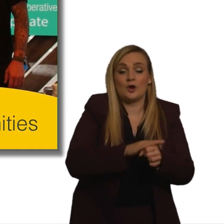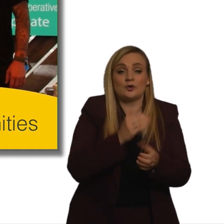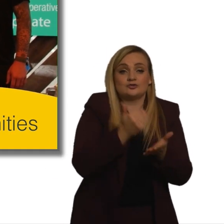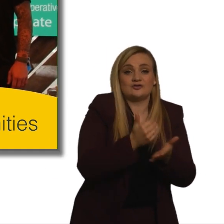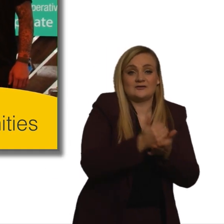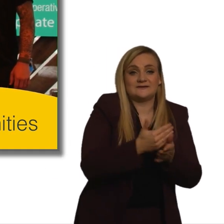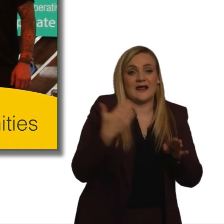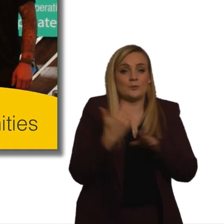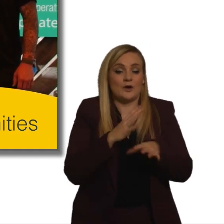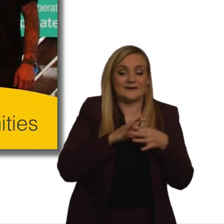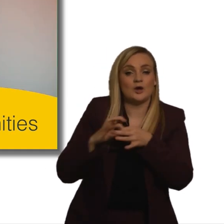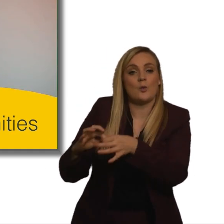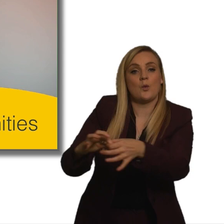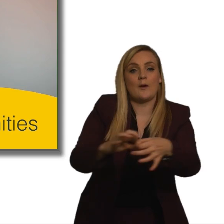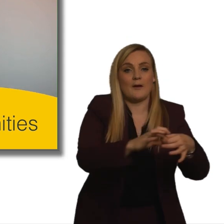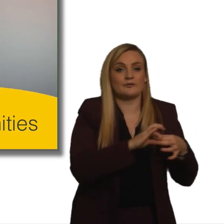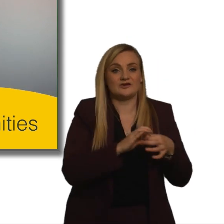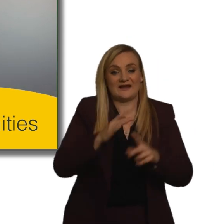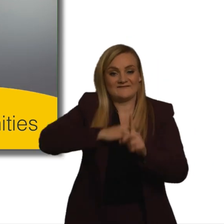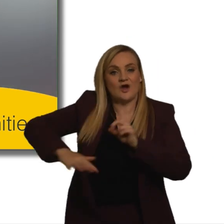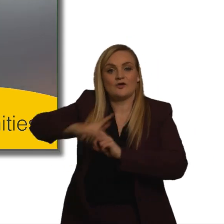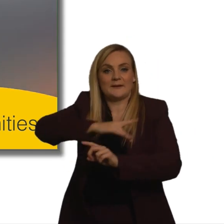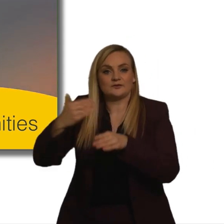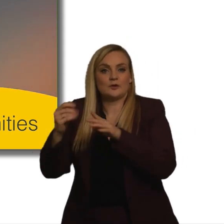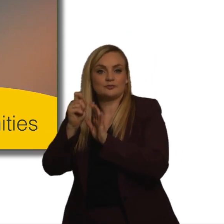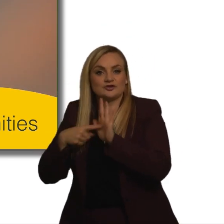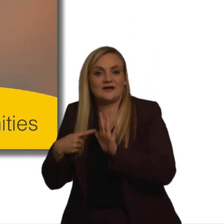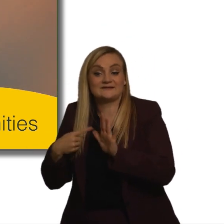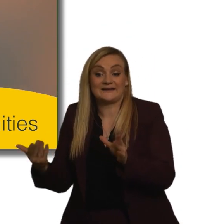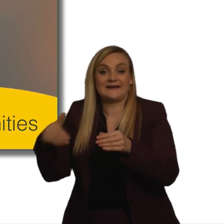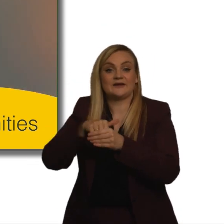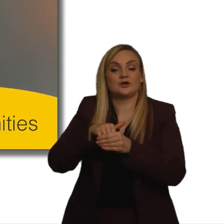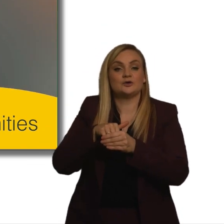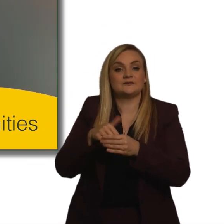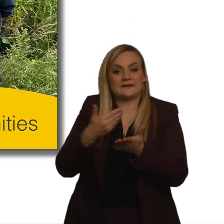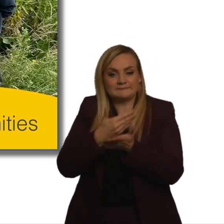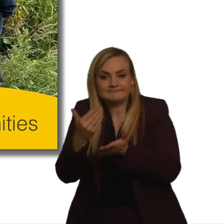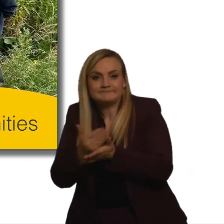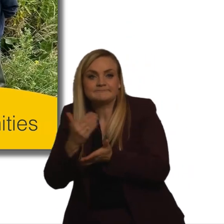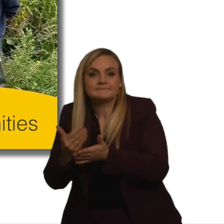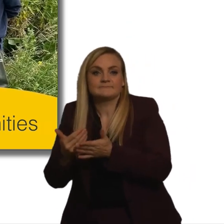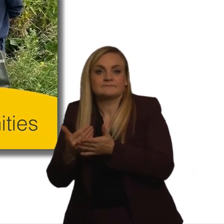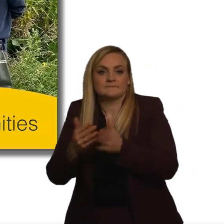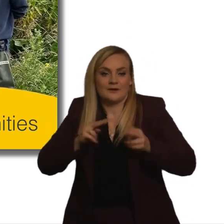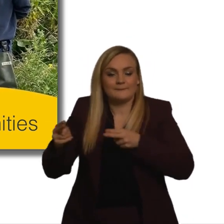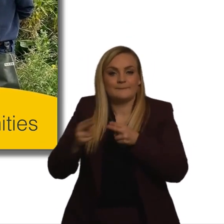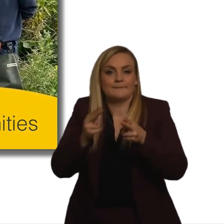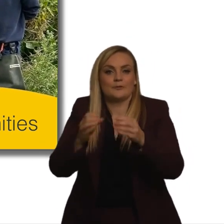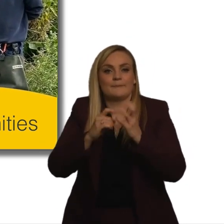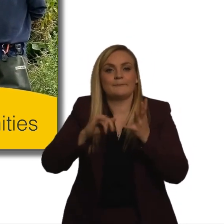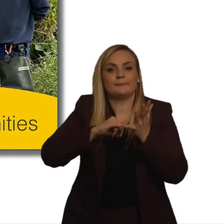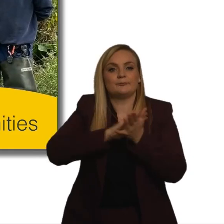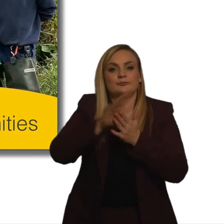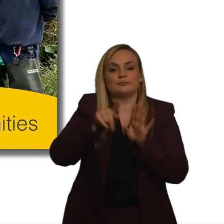in cooperation on environmental projects, including helping to clear Bushy Brook in Southern